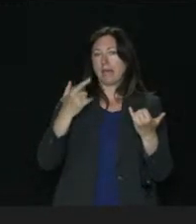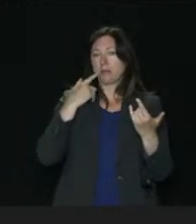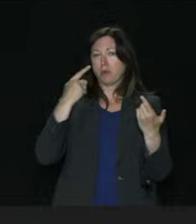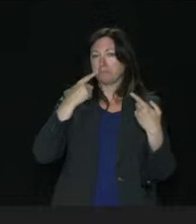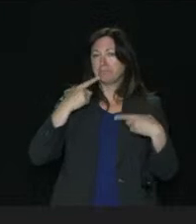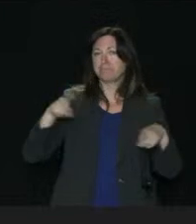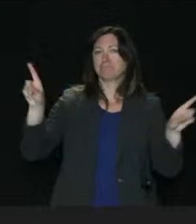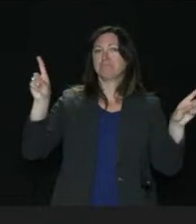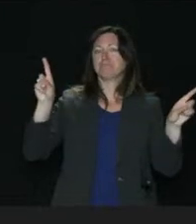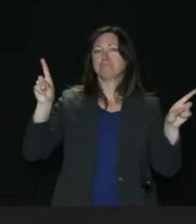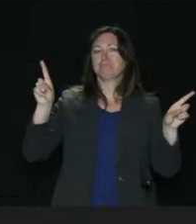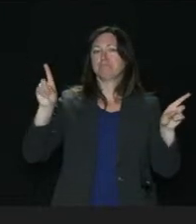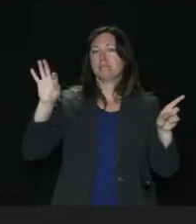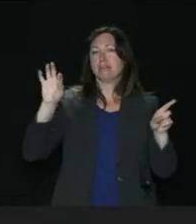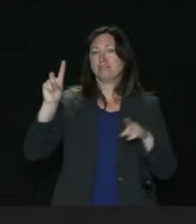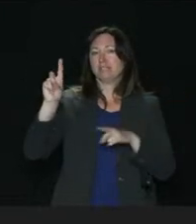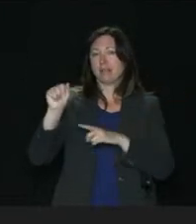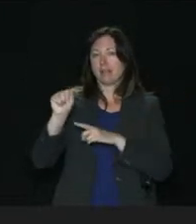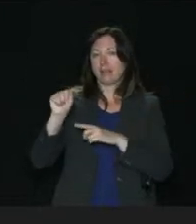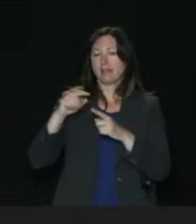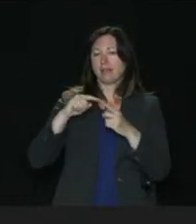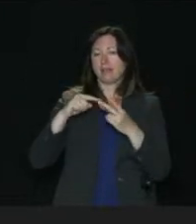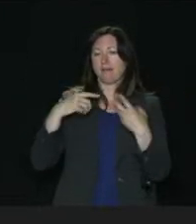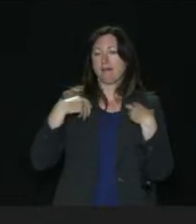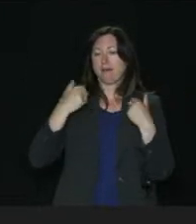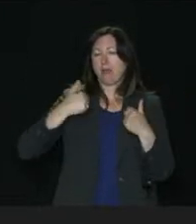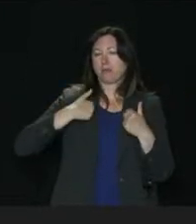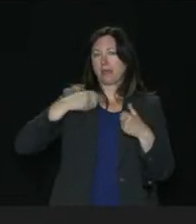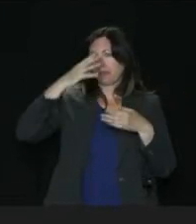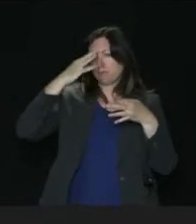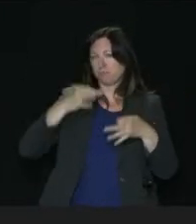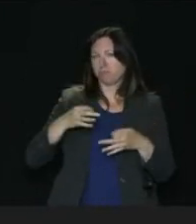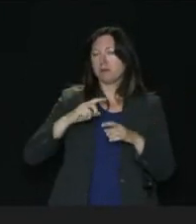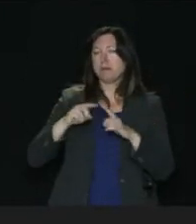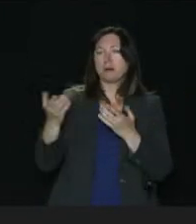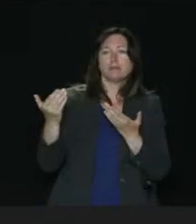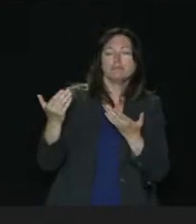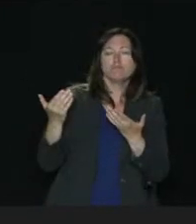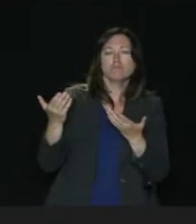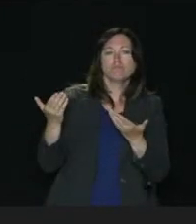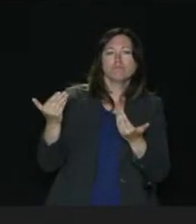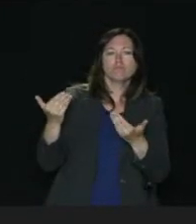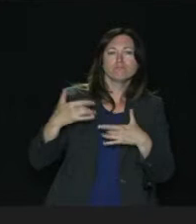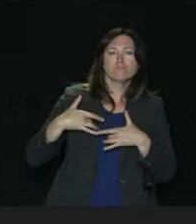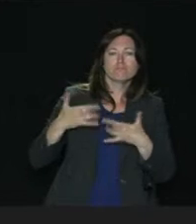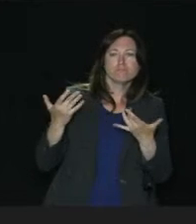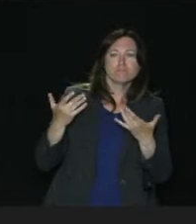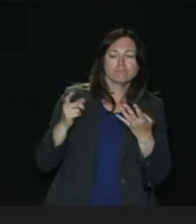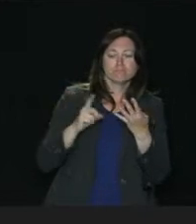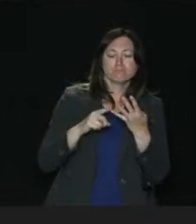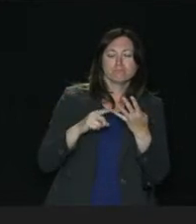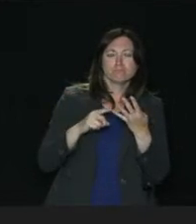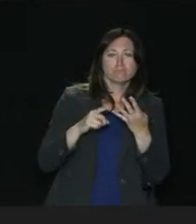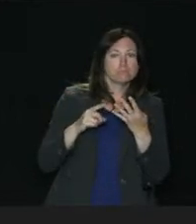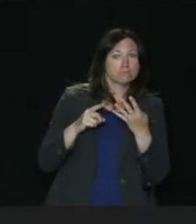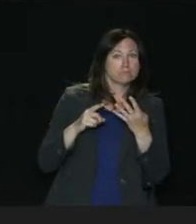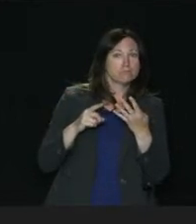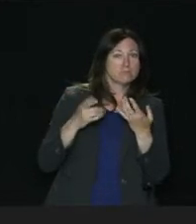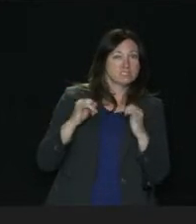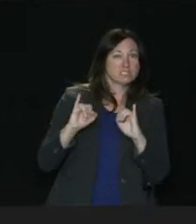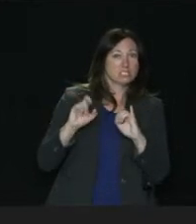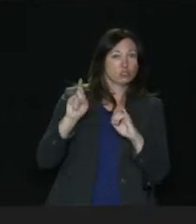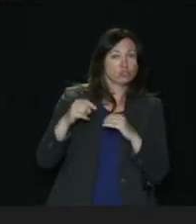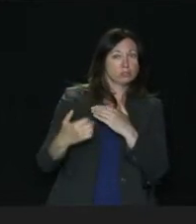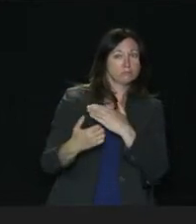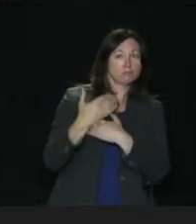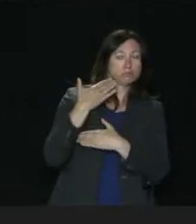on the decision from the FDA and Health Canada, but if you could just give us an understanding of the doses we're still expecting from them this